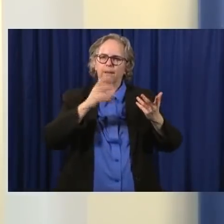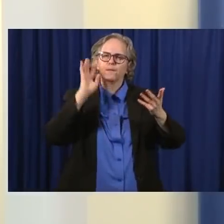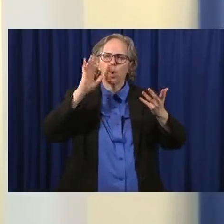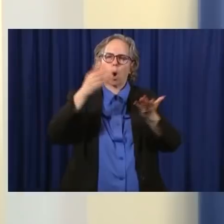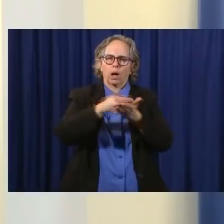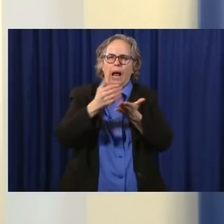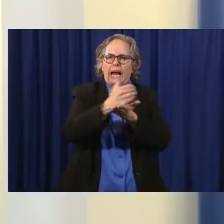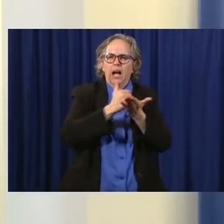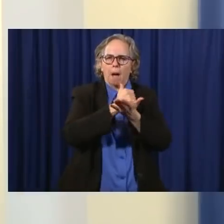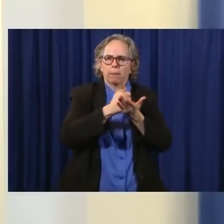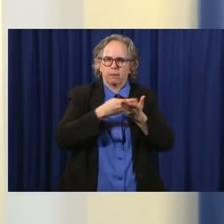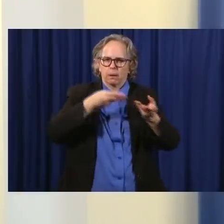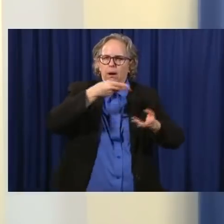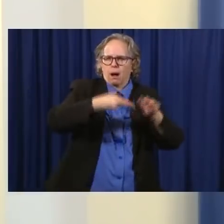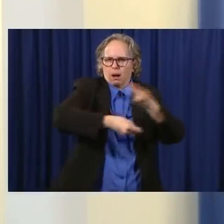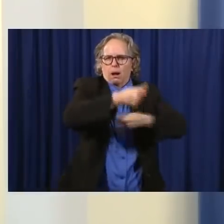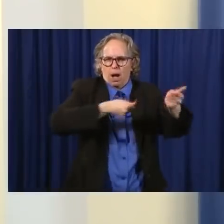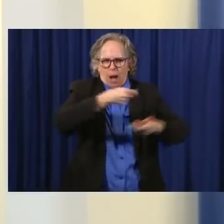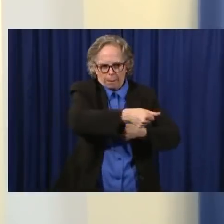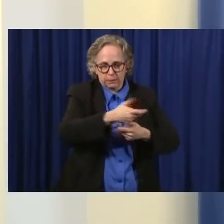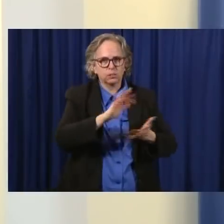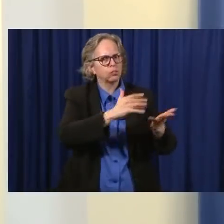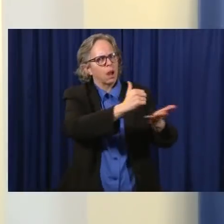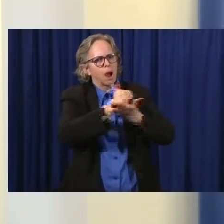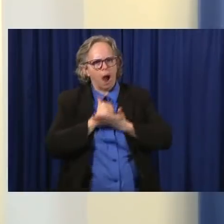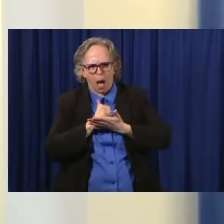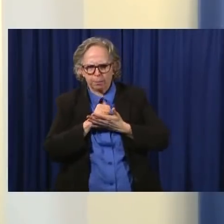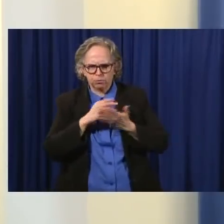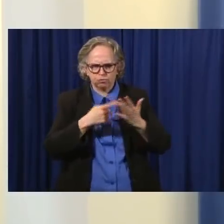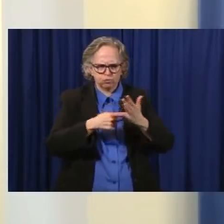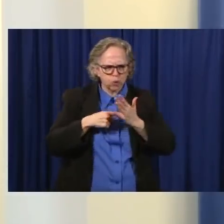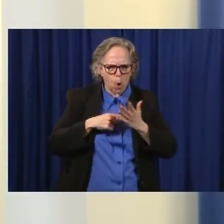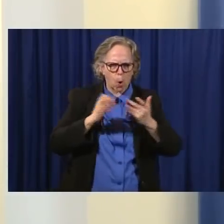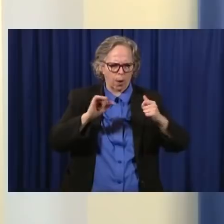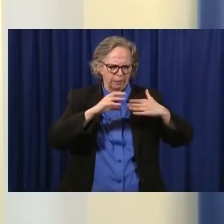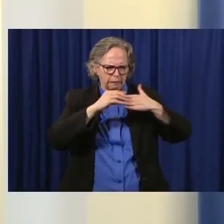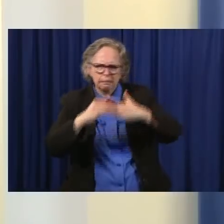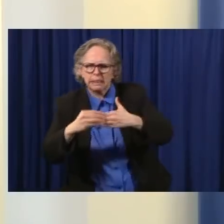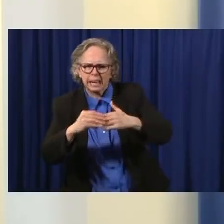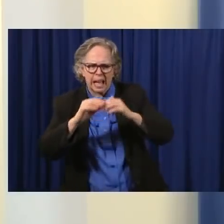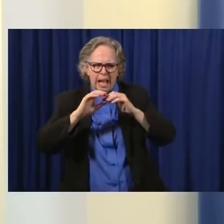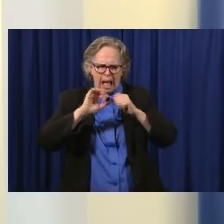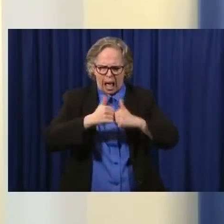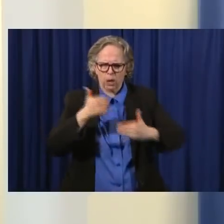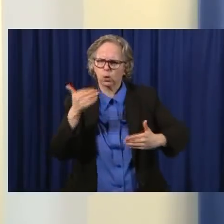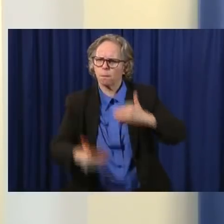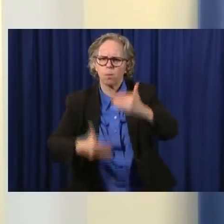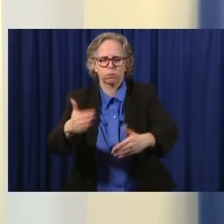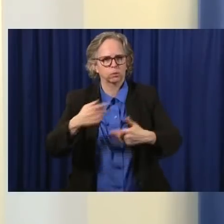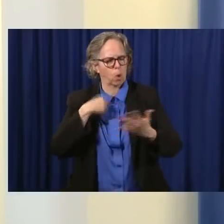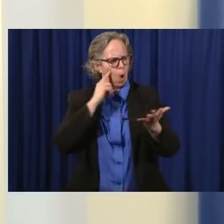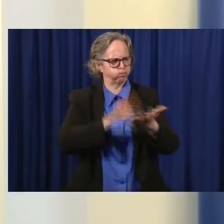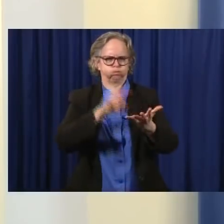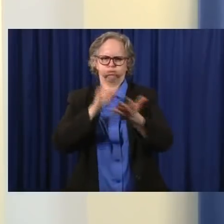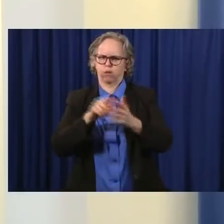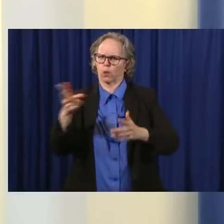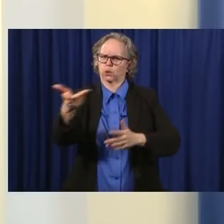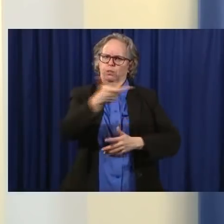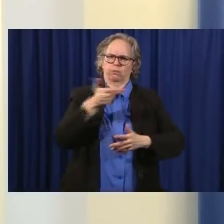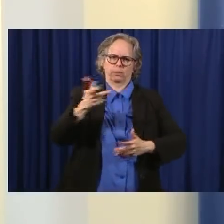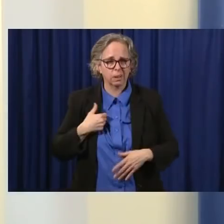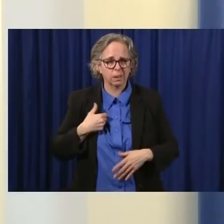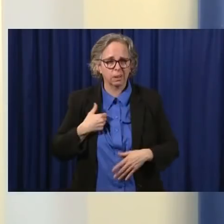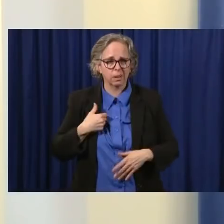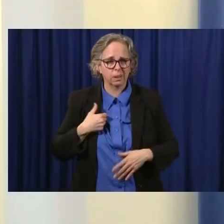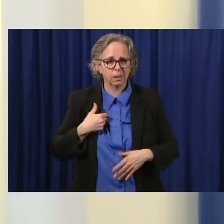a leader in how childcare works moving forward. We talk a lot about the cases. We talk a lot about